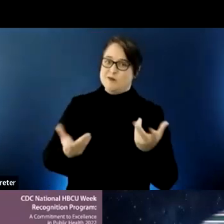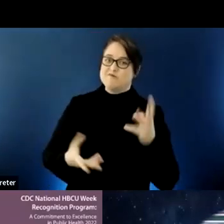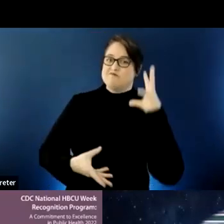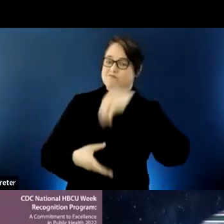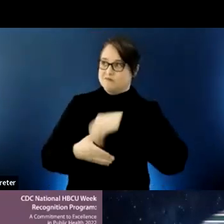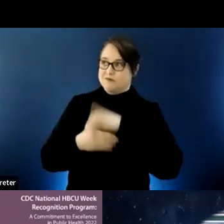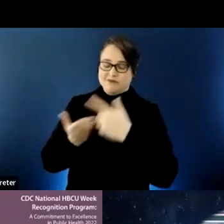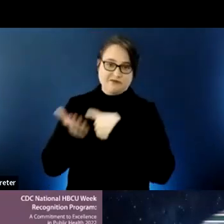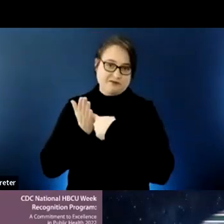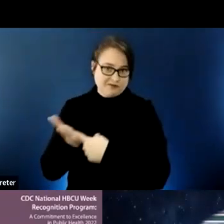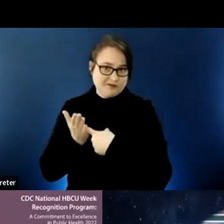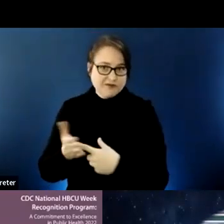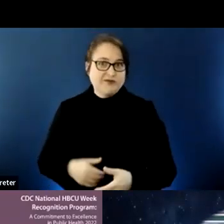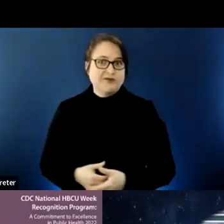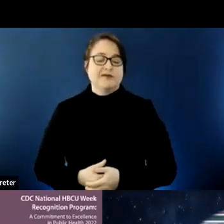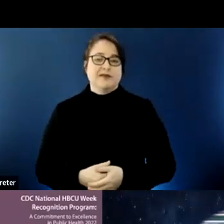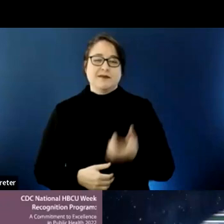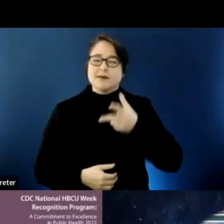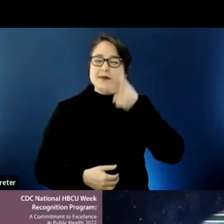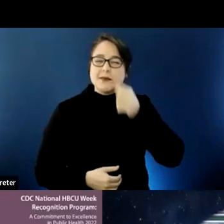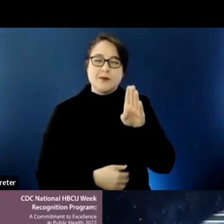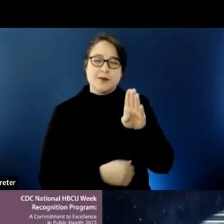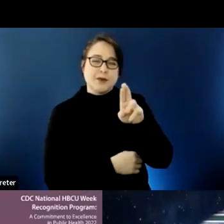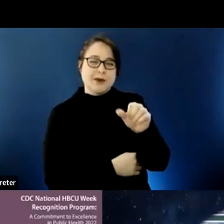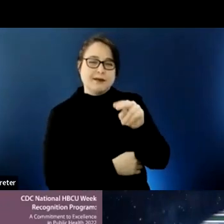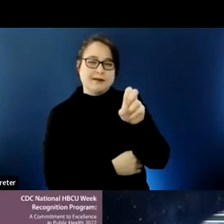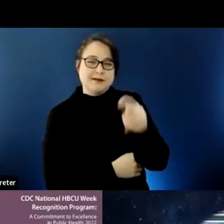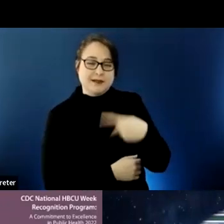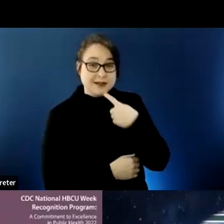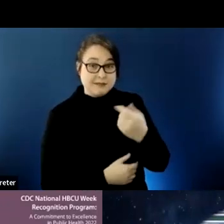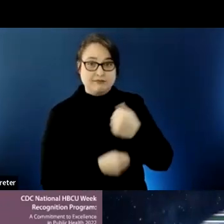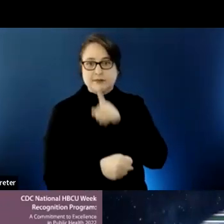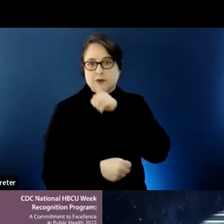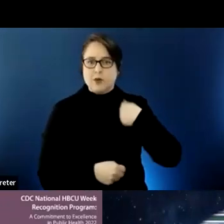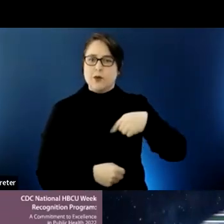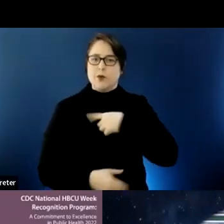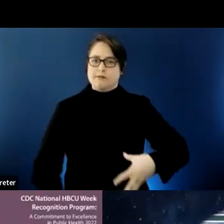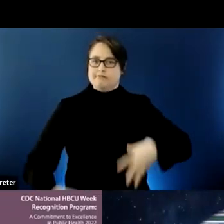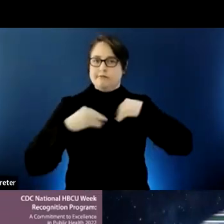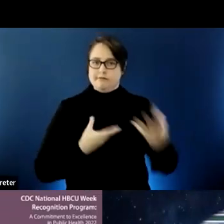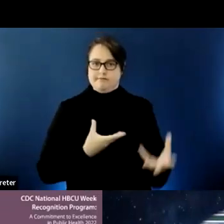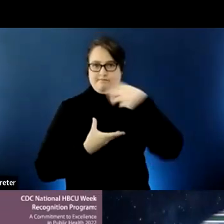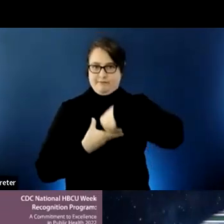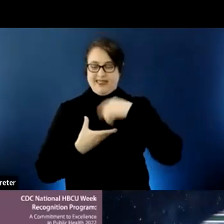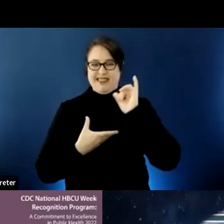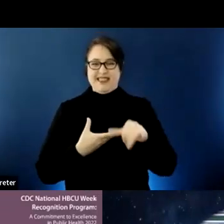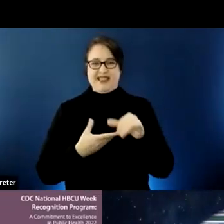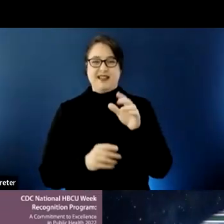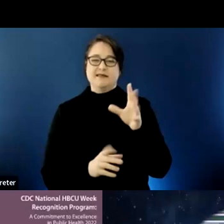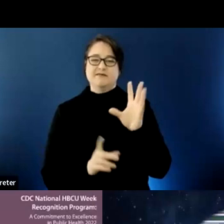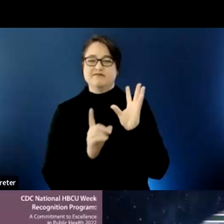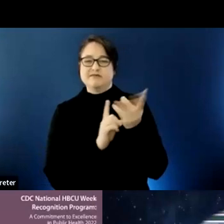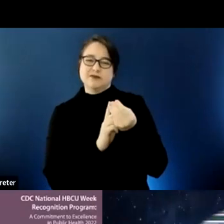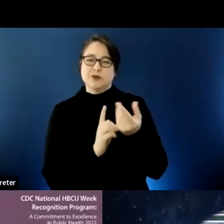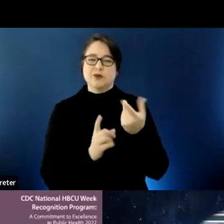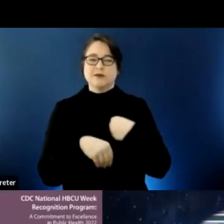discussions. And then I hear Brandon saying, making sure that we embrace the virtual world, but understanding that some colleges may